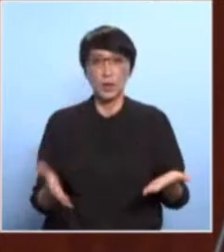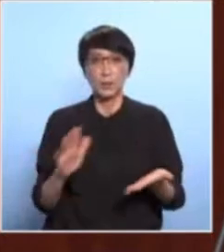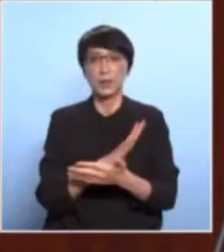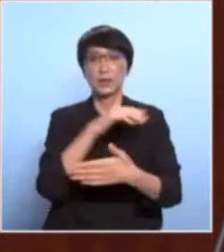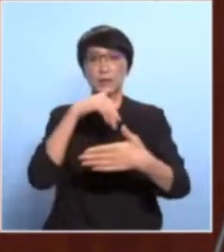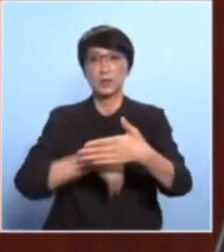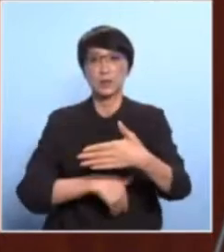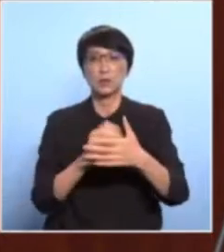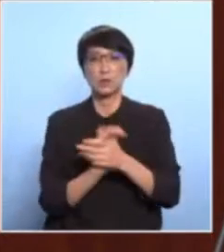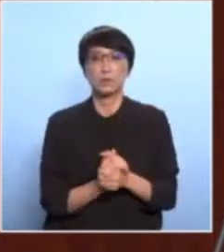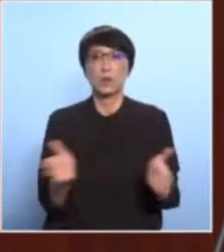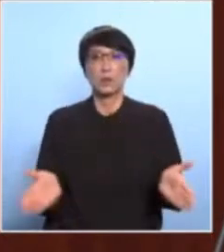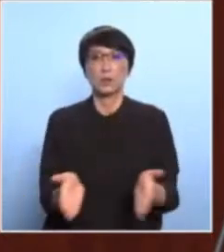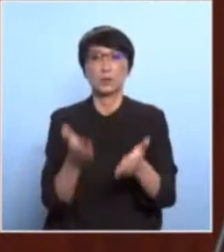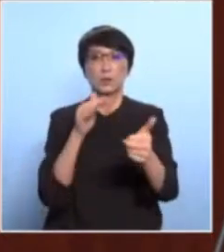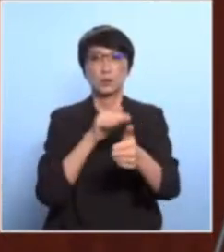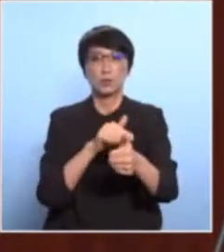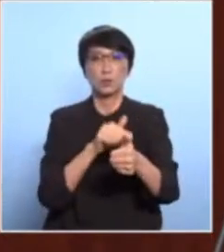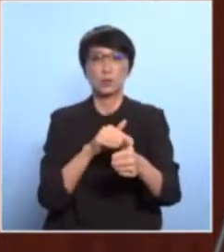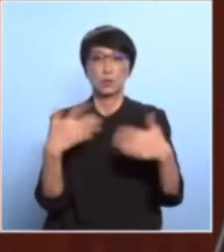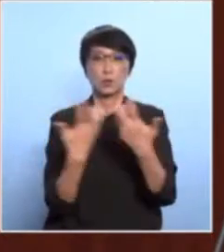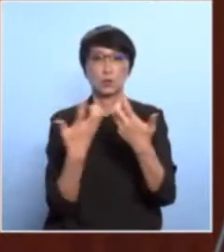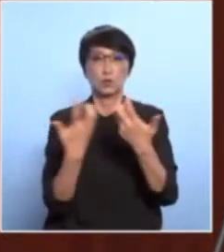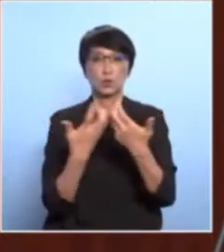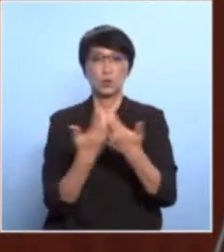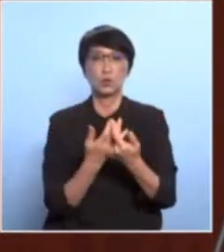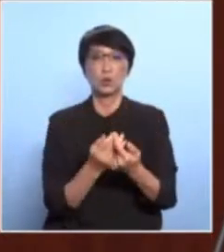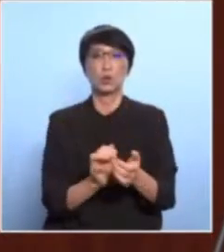with departments to offer more digital services.